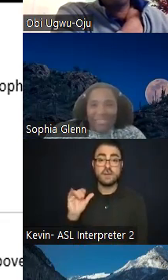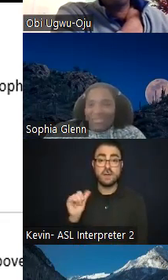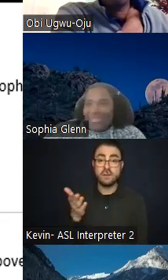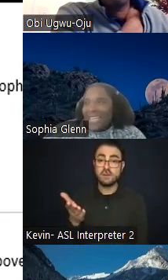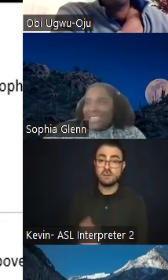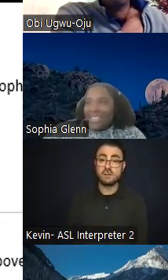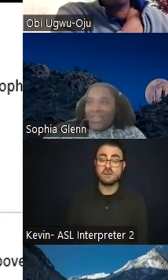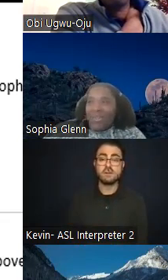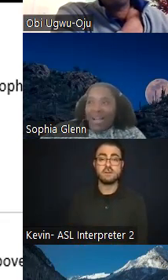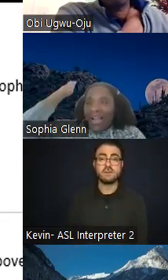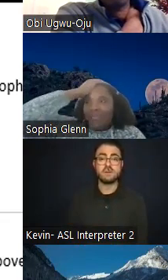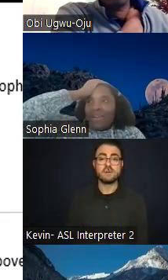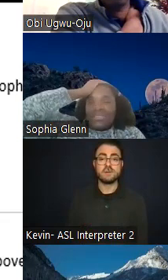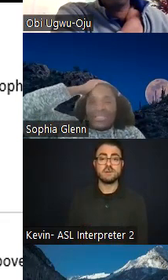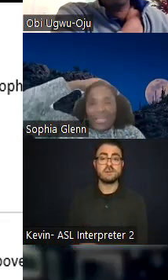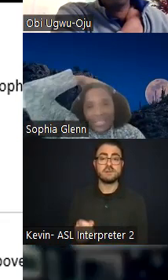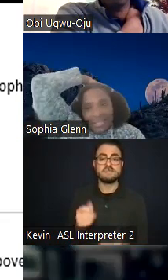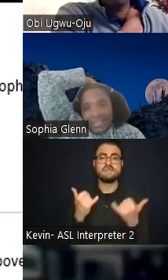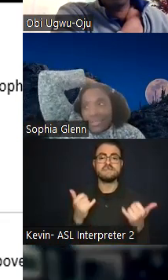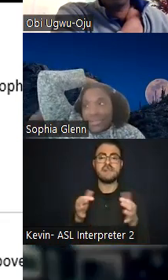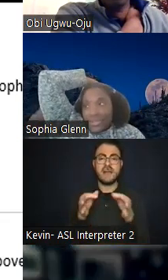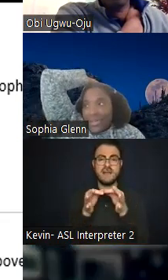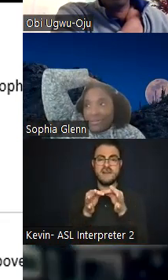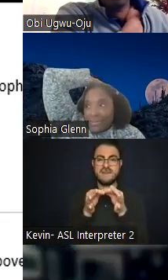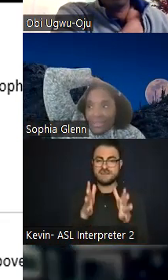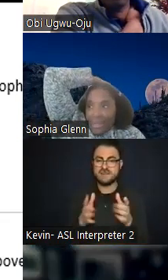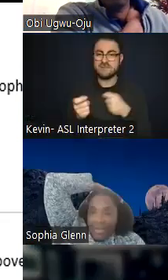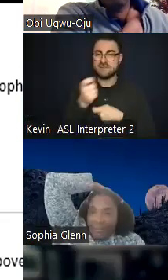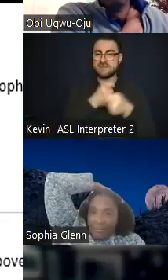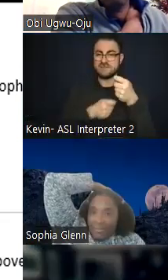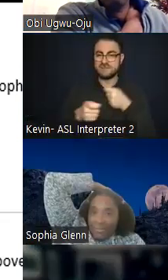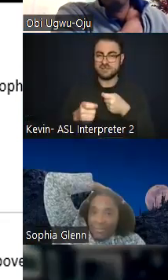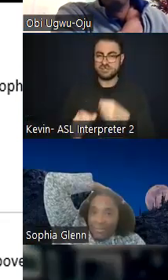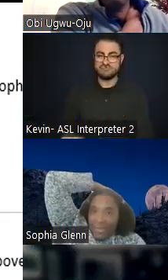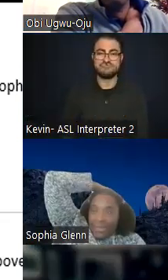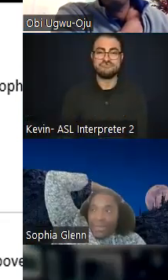Thank you. So I was suggesting the shorter term,